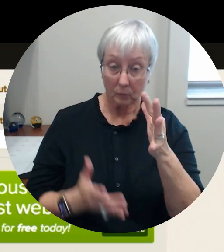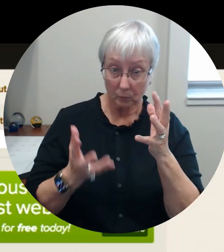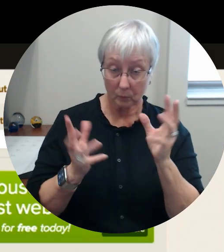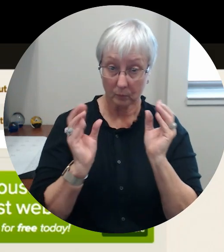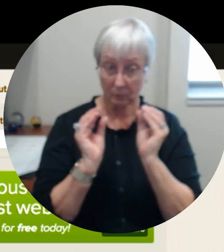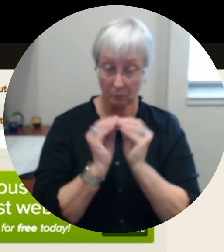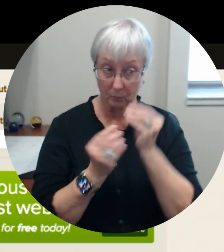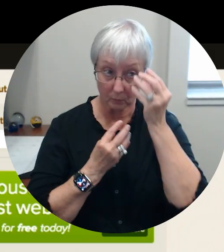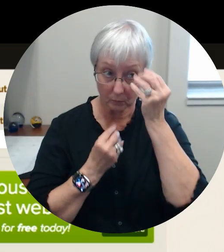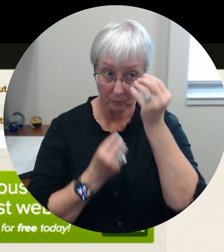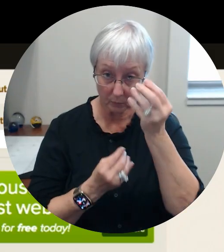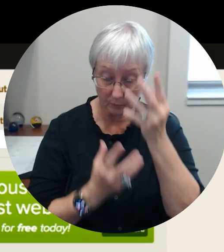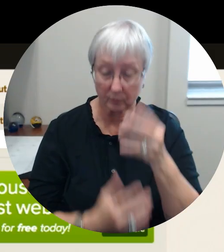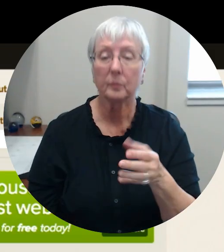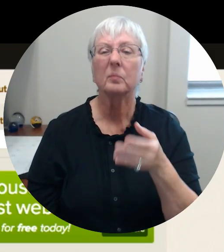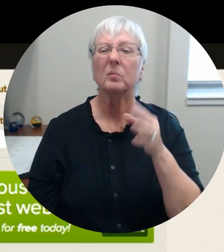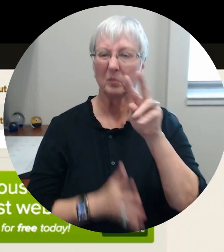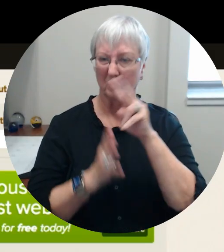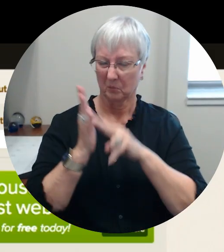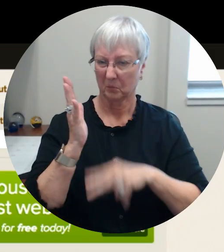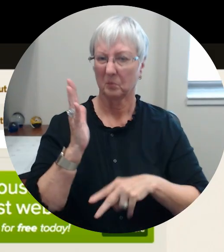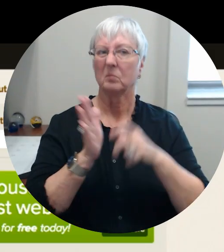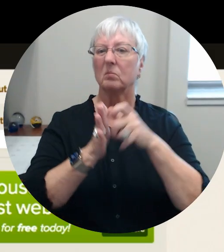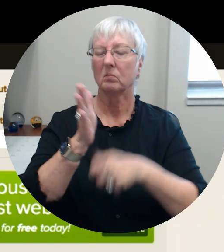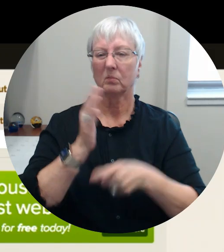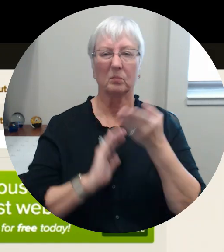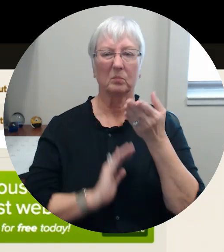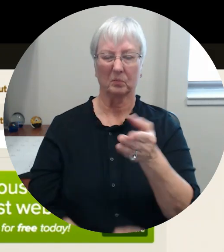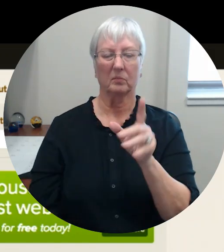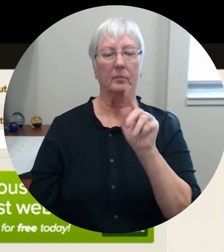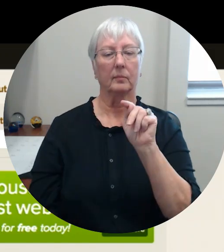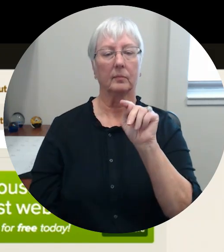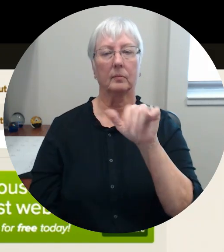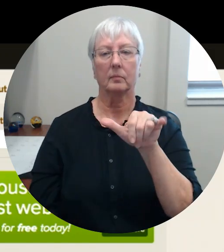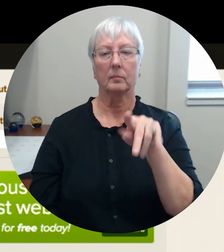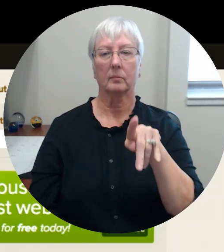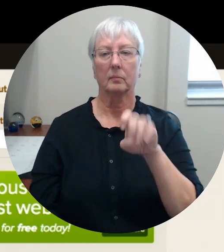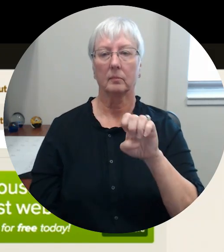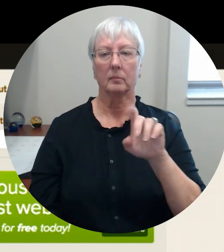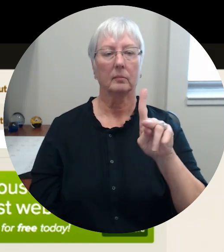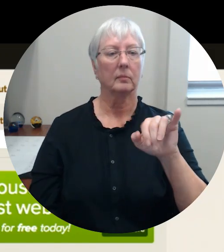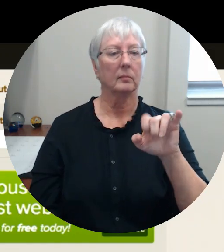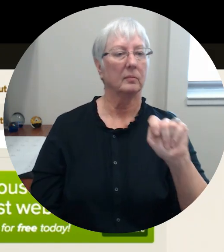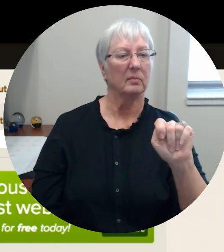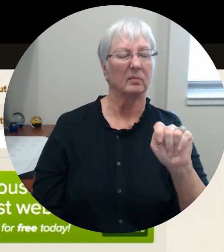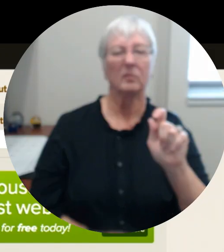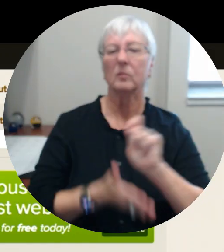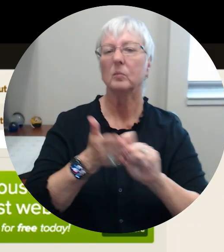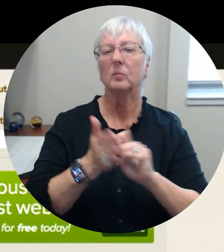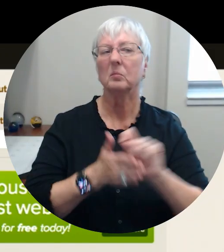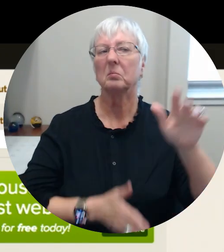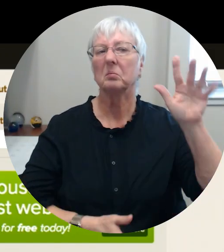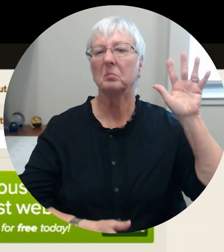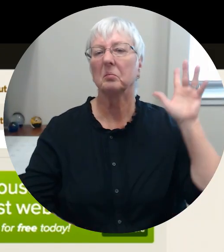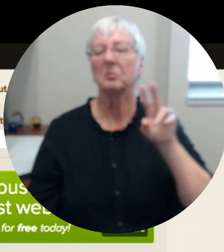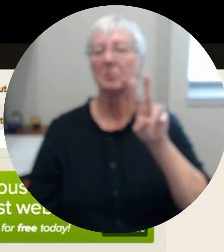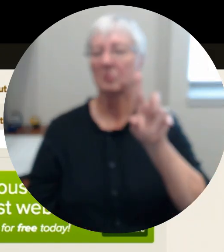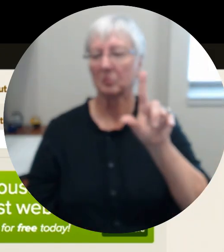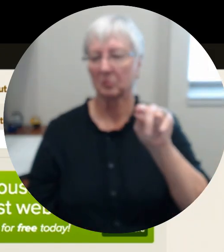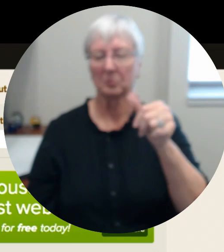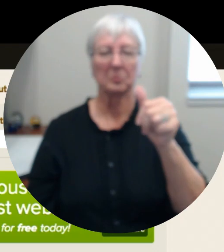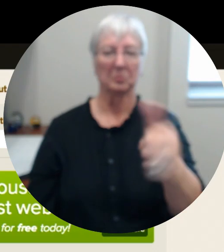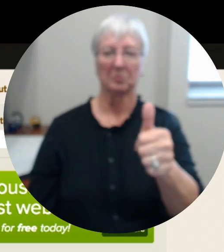posted an extremely detailed and in-depth article on all the factors that affect text rendering in 2010. It's a few years old now, but it's